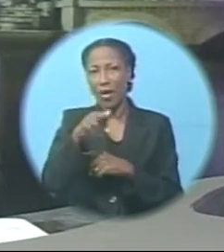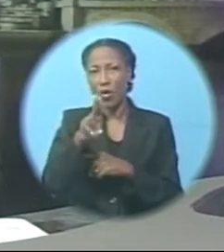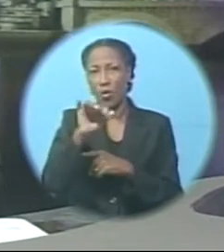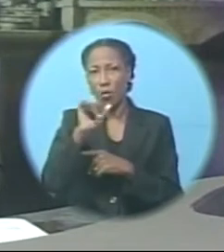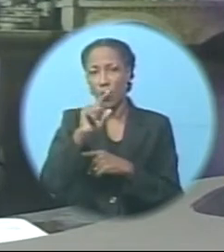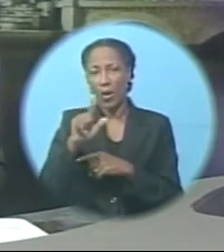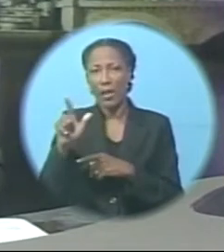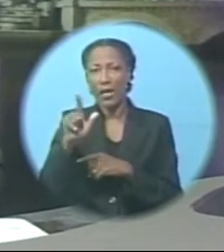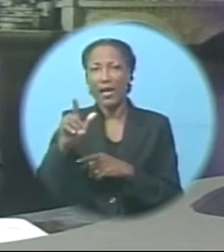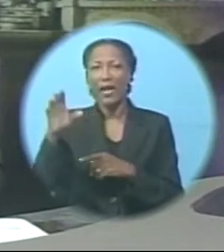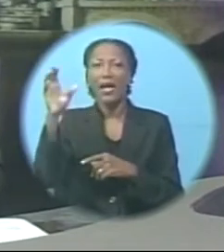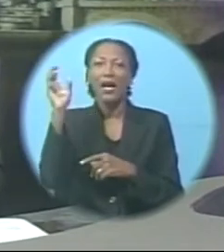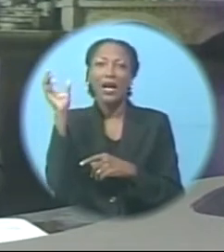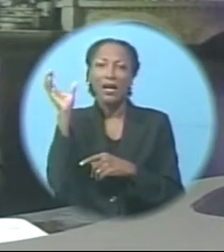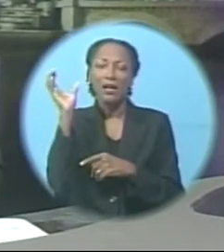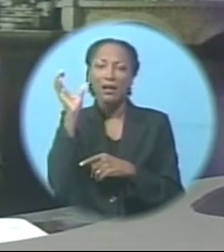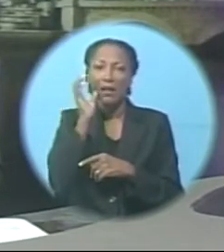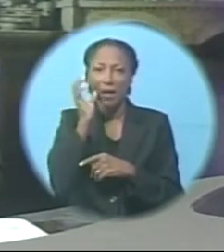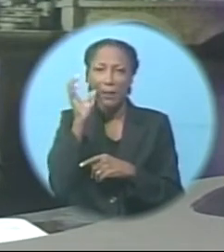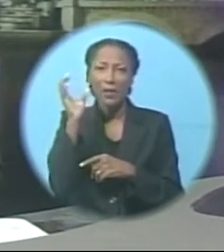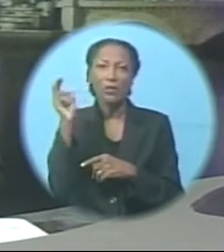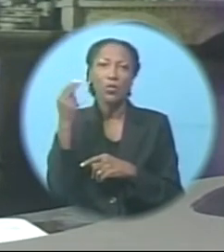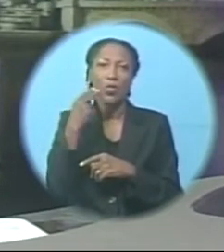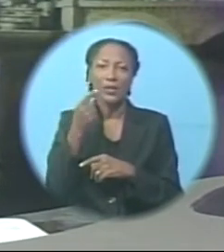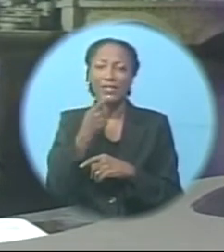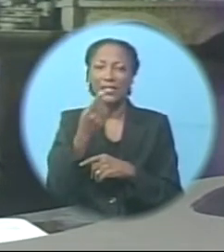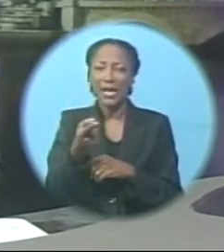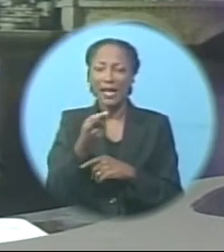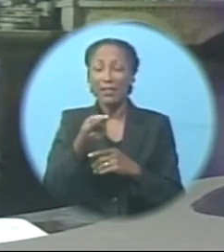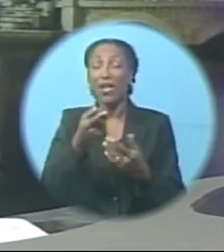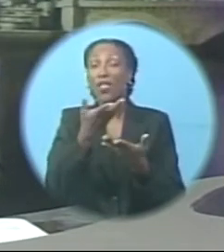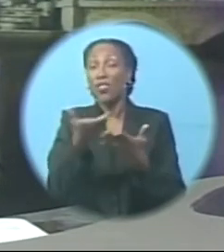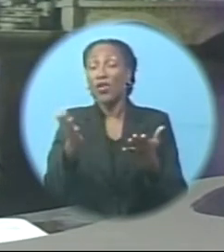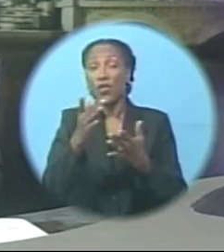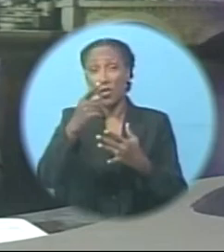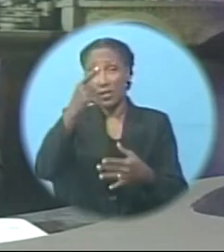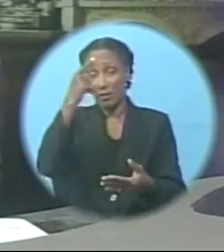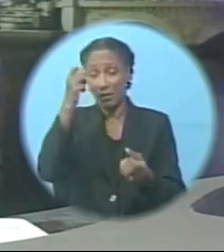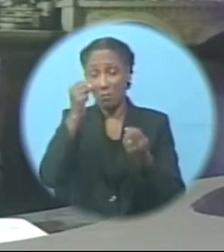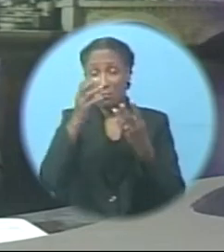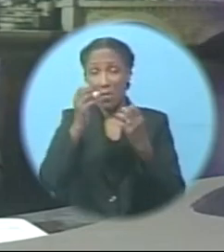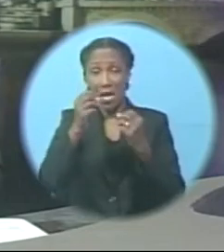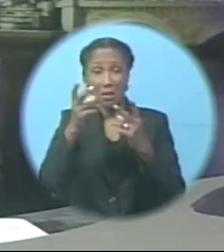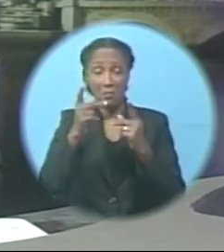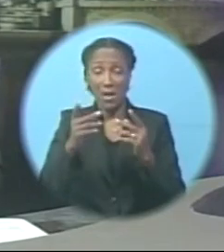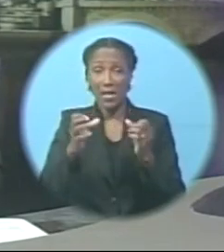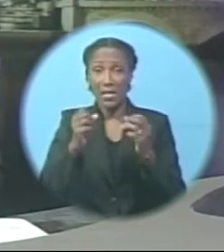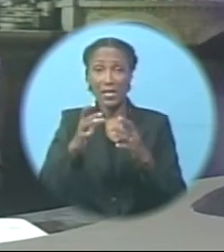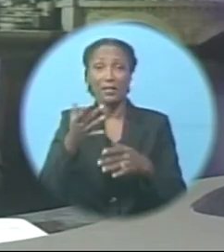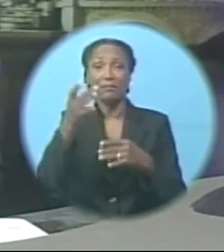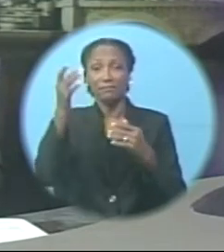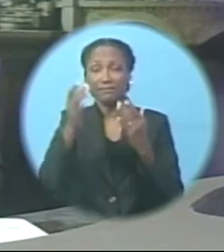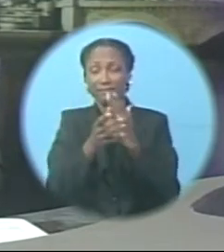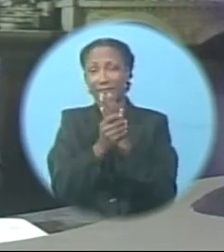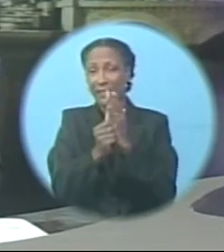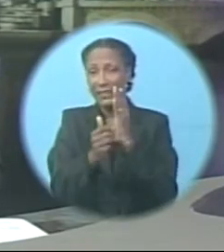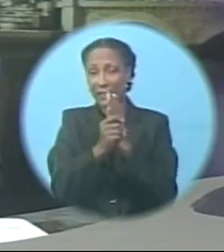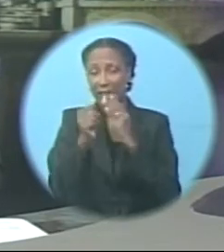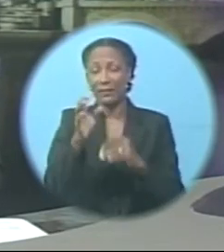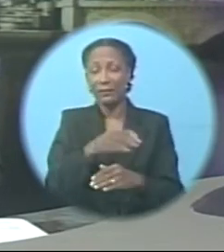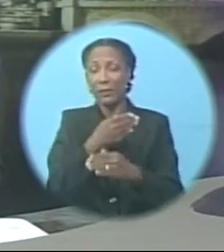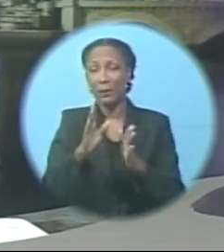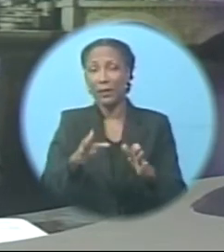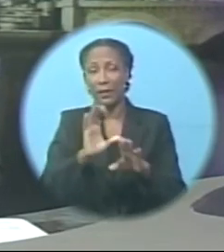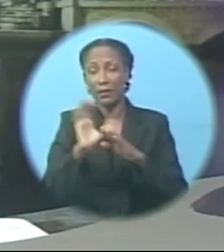some belief, there is a wealth of female talent in the region, and her future goal is to work on development of the art form throughout the